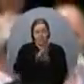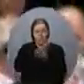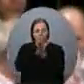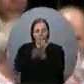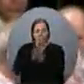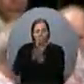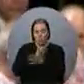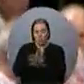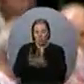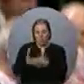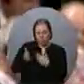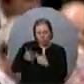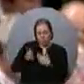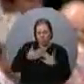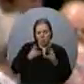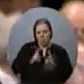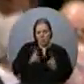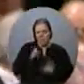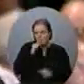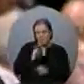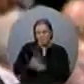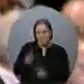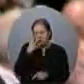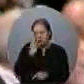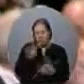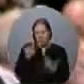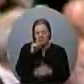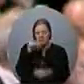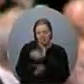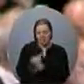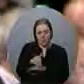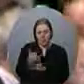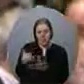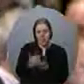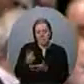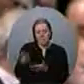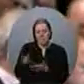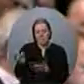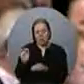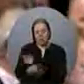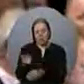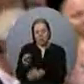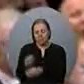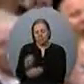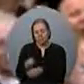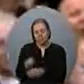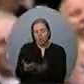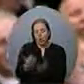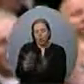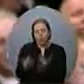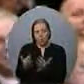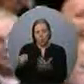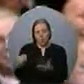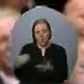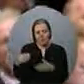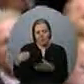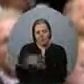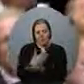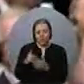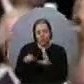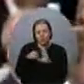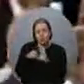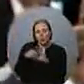night to keep the fire going because there's holes in the house. Mr. Speaker, this is a humanitarian tragedy. The Red Cross are on the ground.